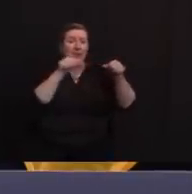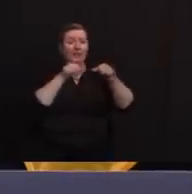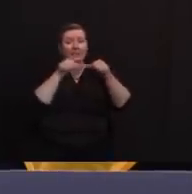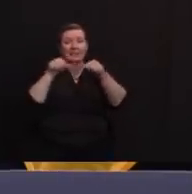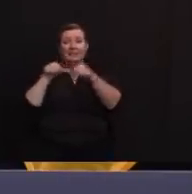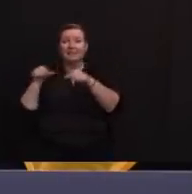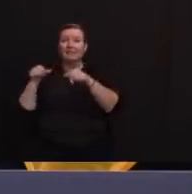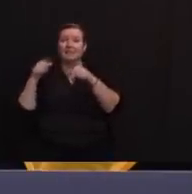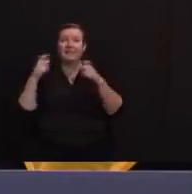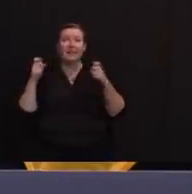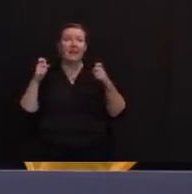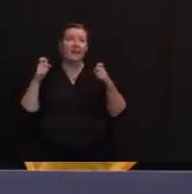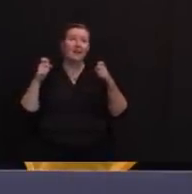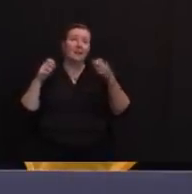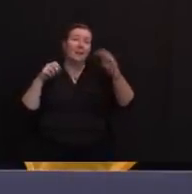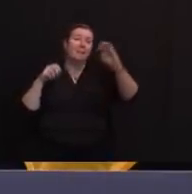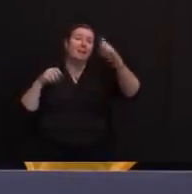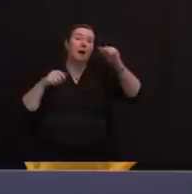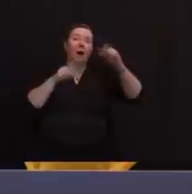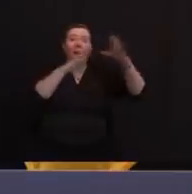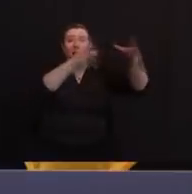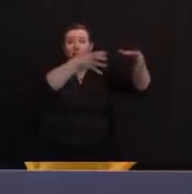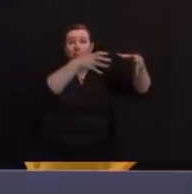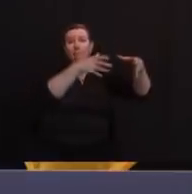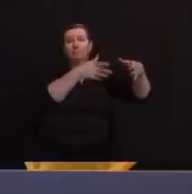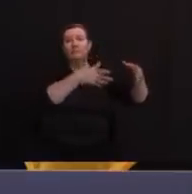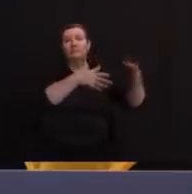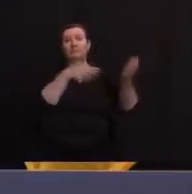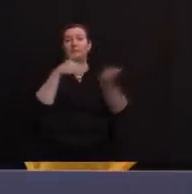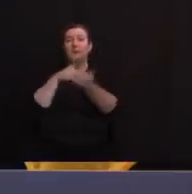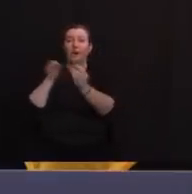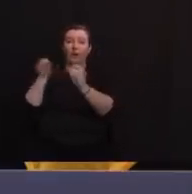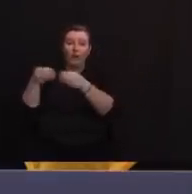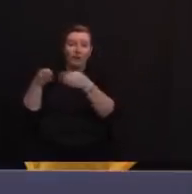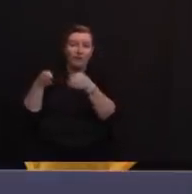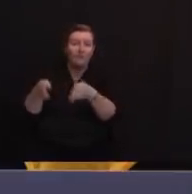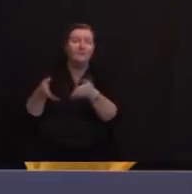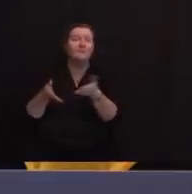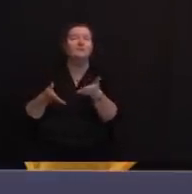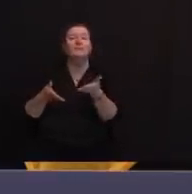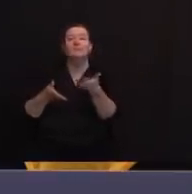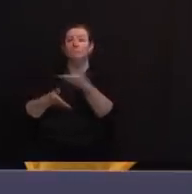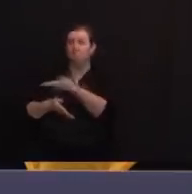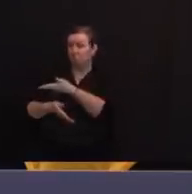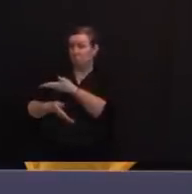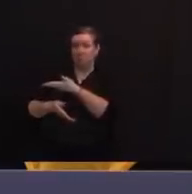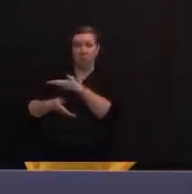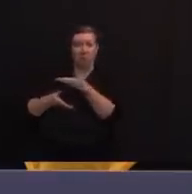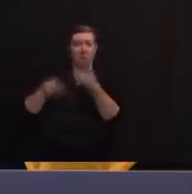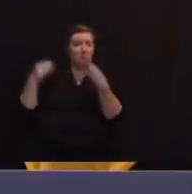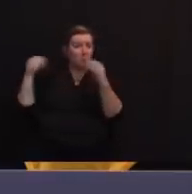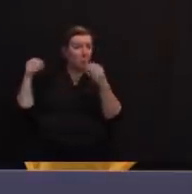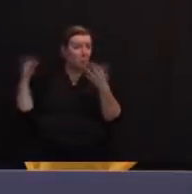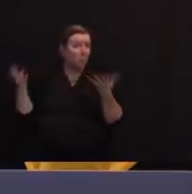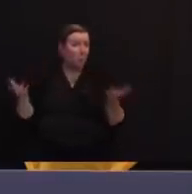mega sites to healthcare places. Eddie and Judy, tell me if you disagree. Grocery stores,